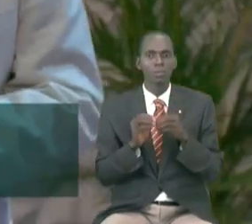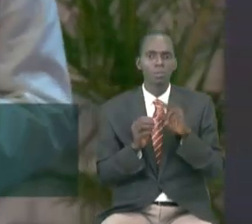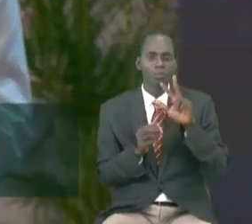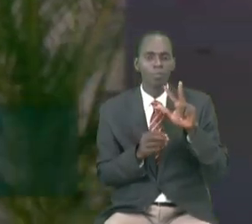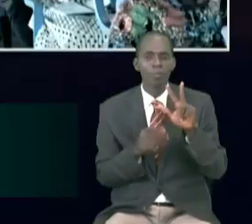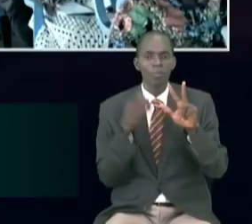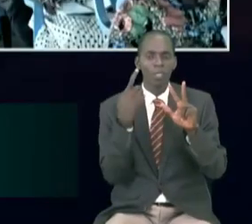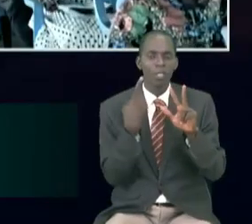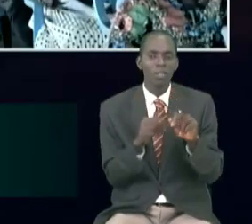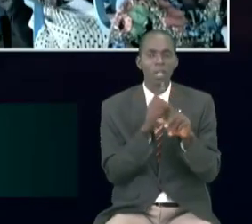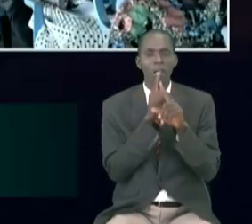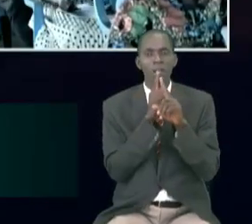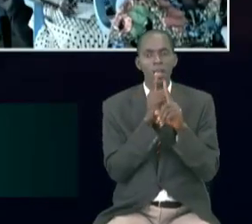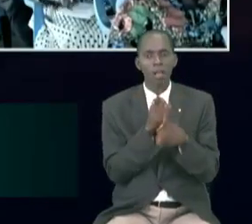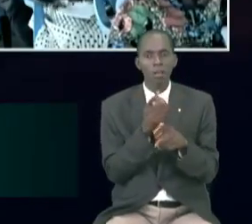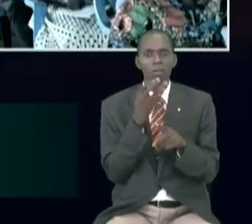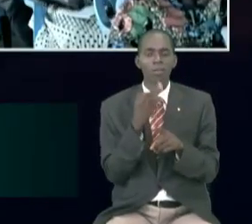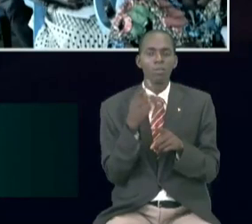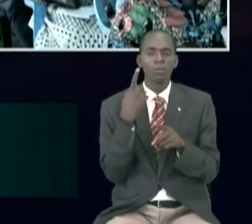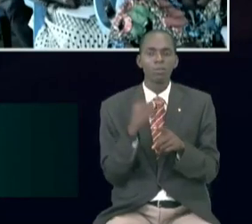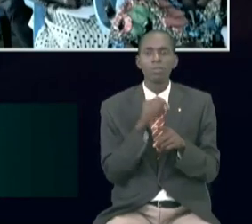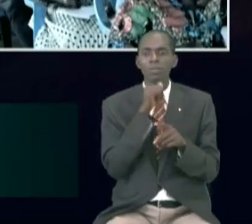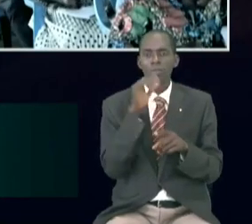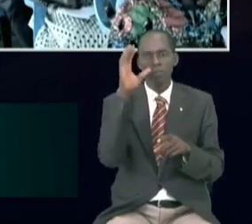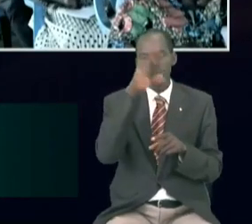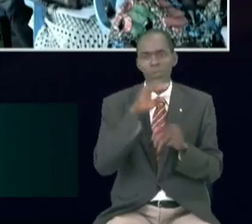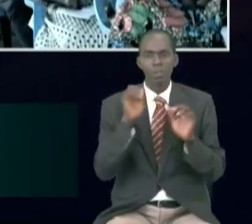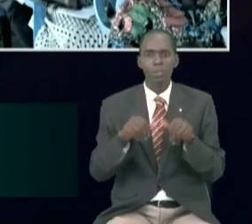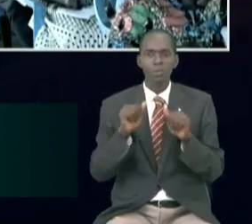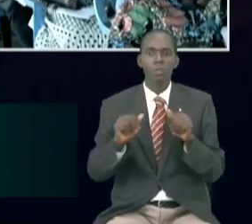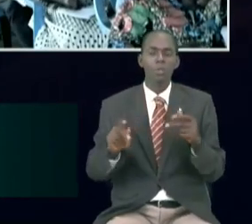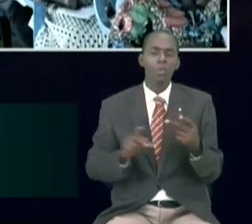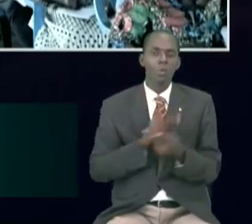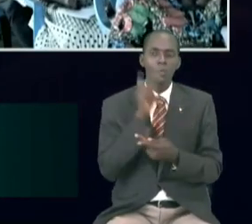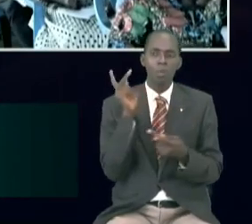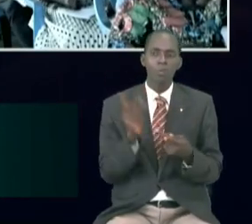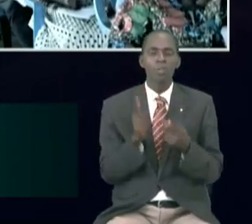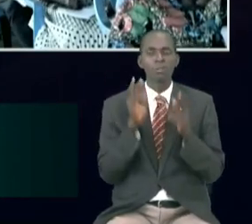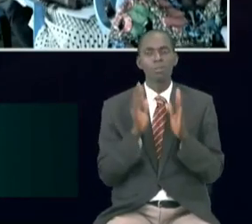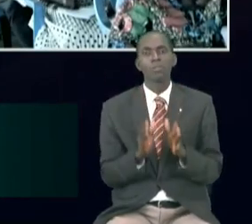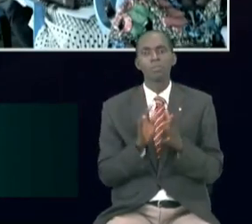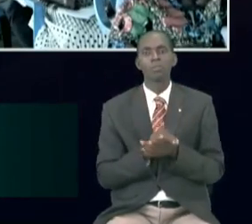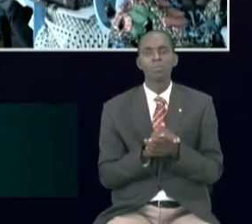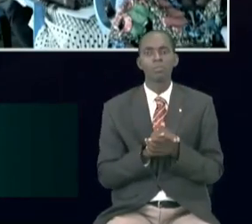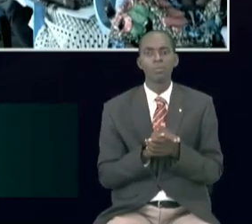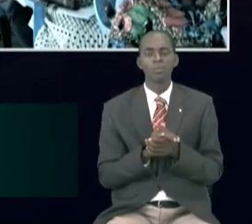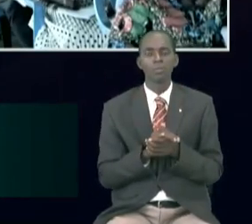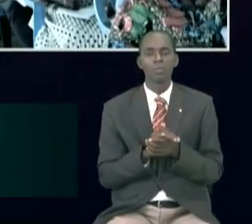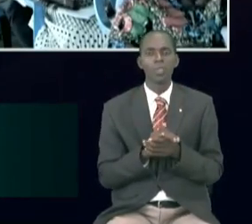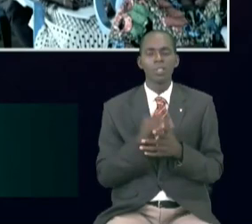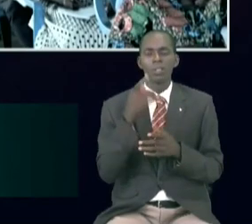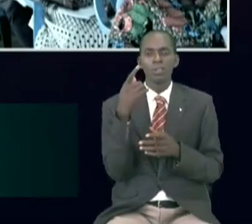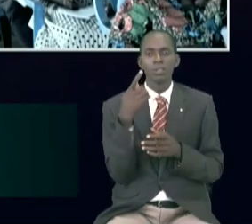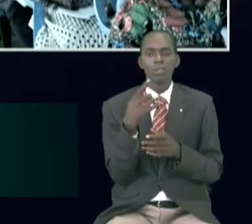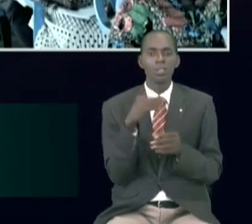in Jonah chapter 4, reading from verse 10, then said the Lord, thou hast